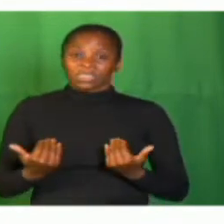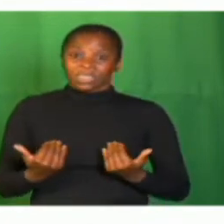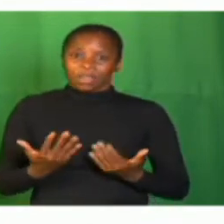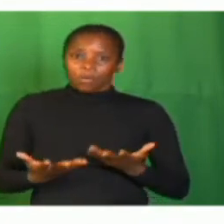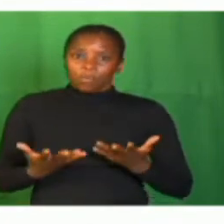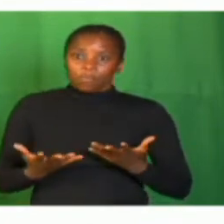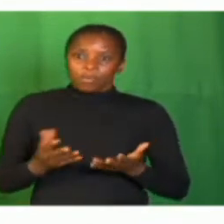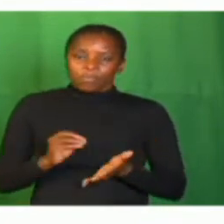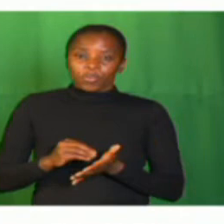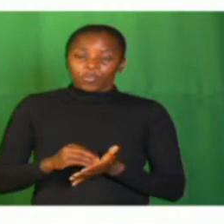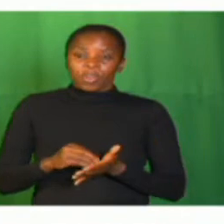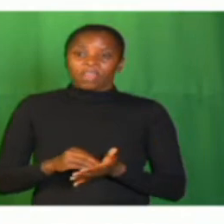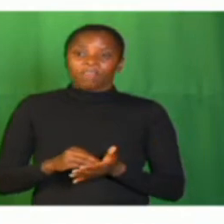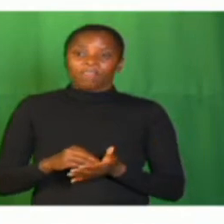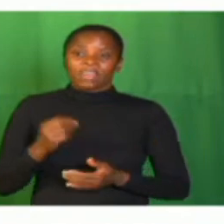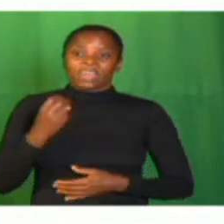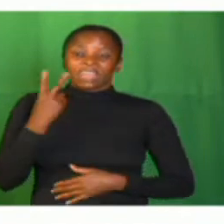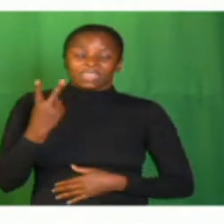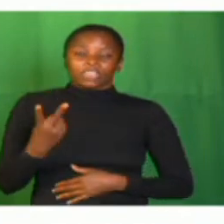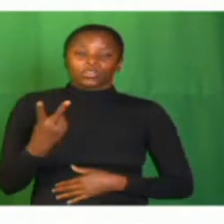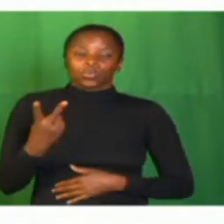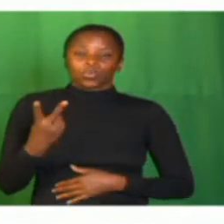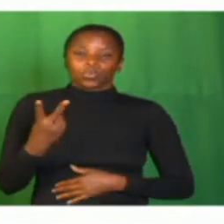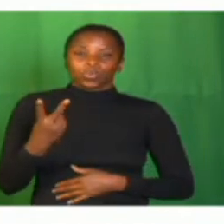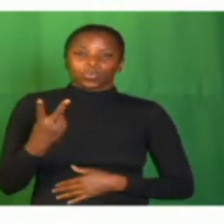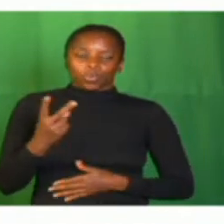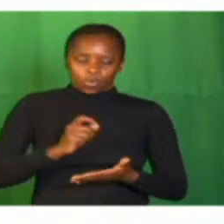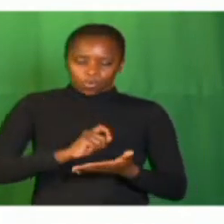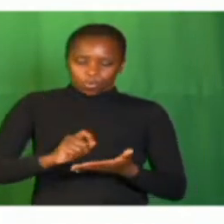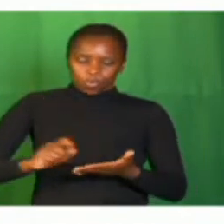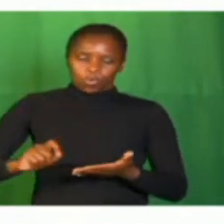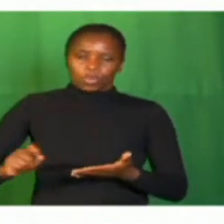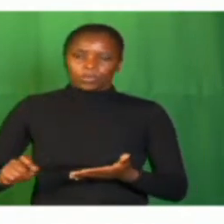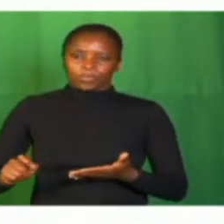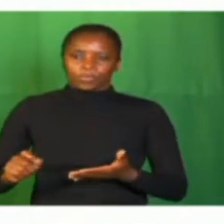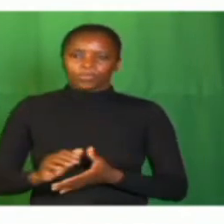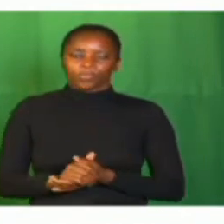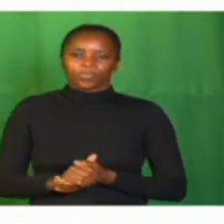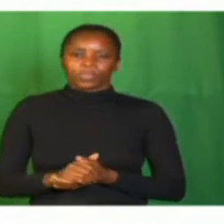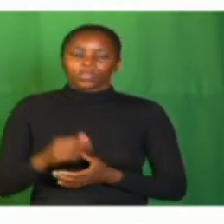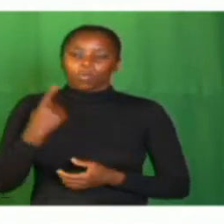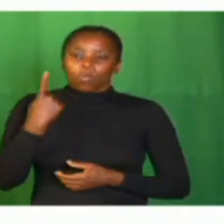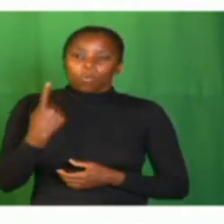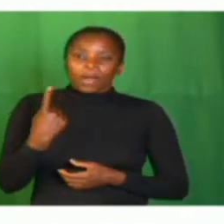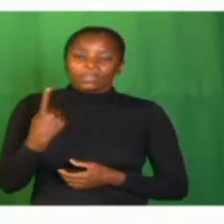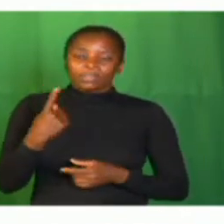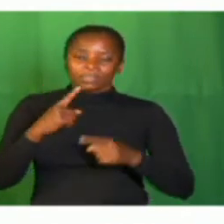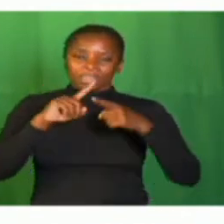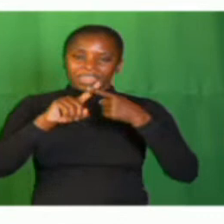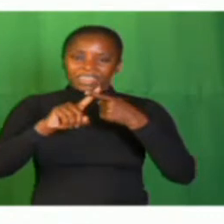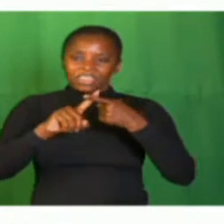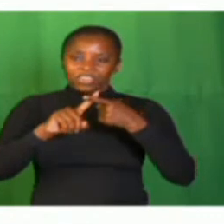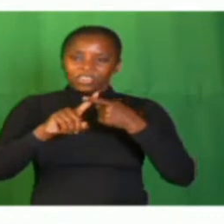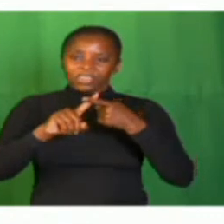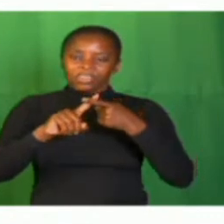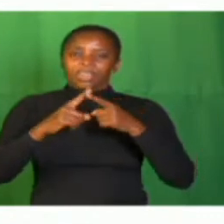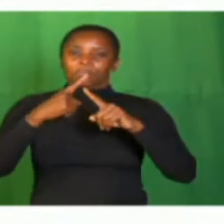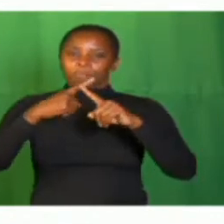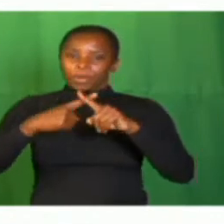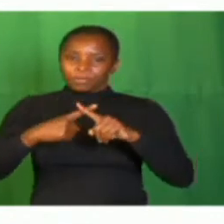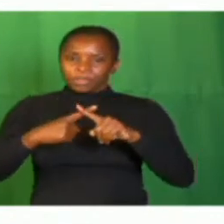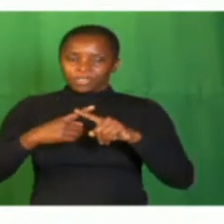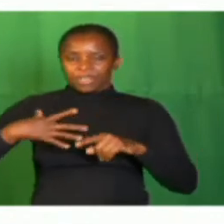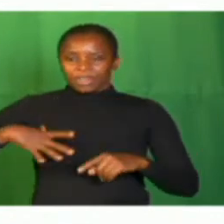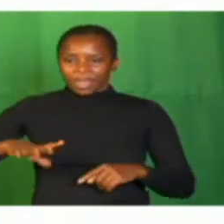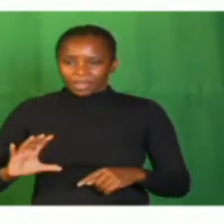two sums. I mean, the two number sentences that are supposed to work out. One is for the addition, multiplication over addition, and the other one is